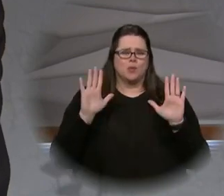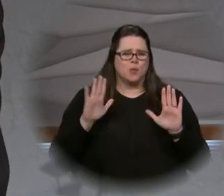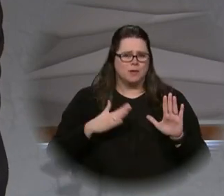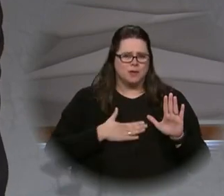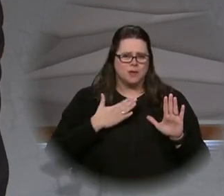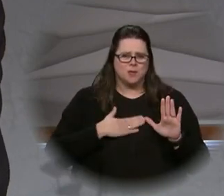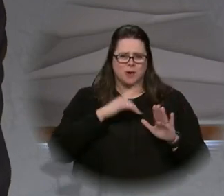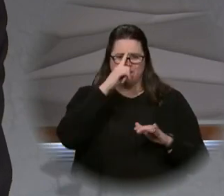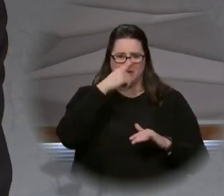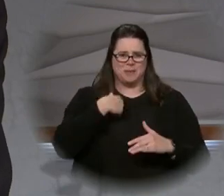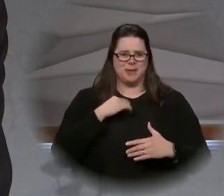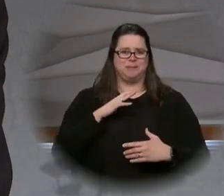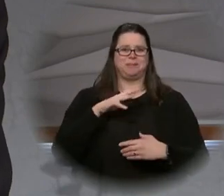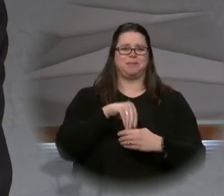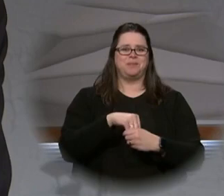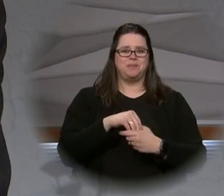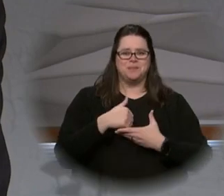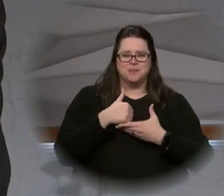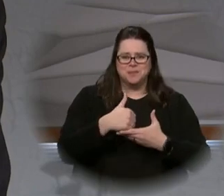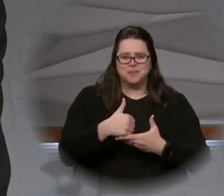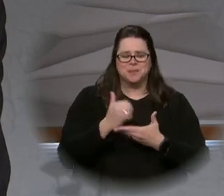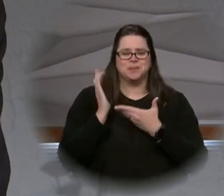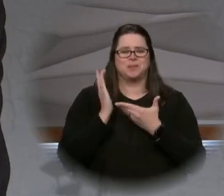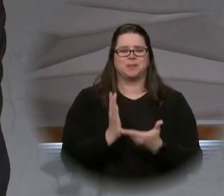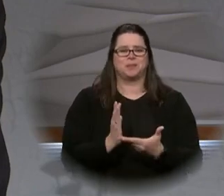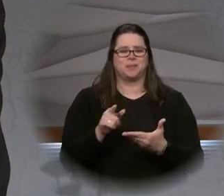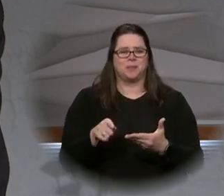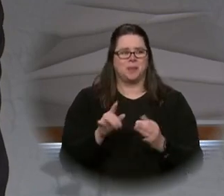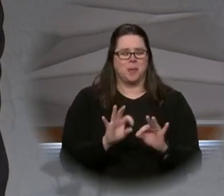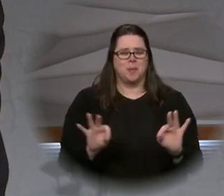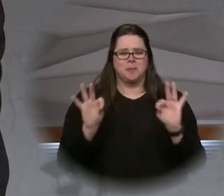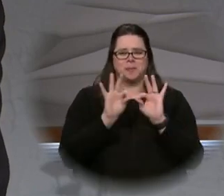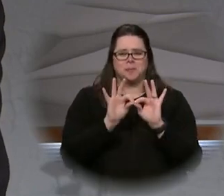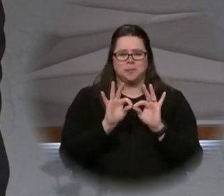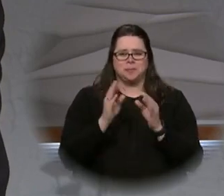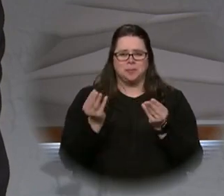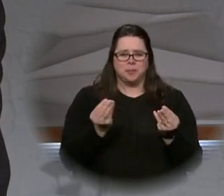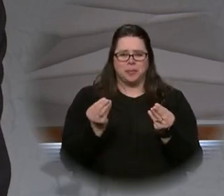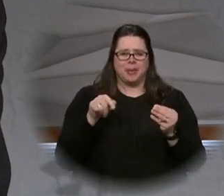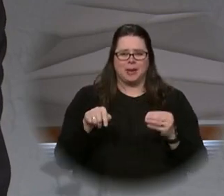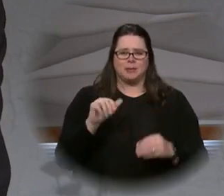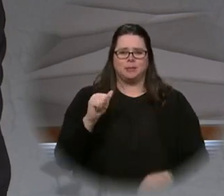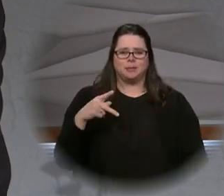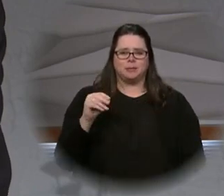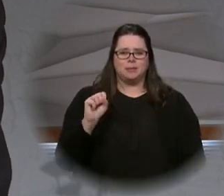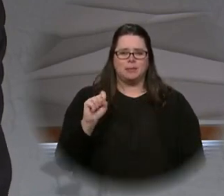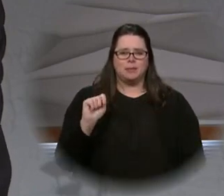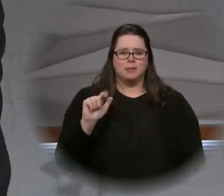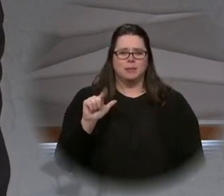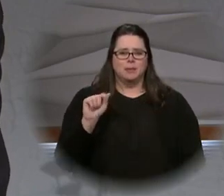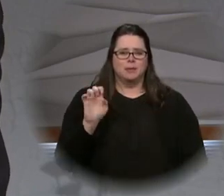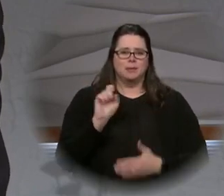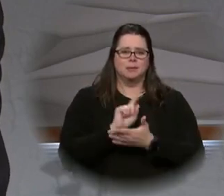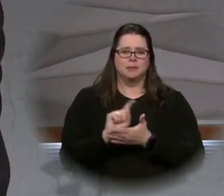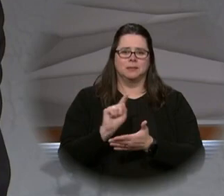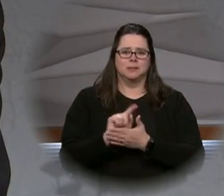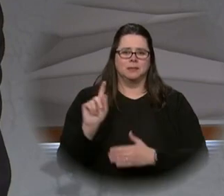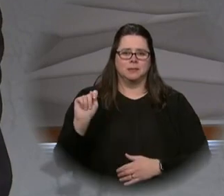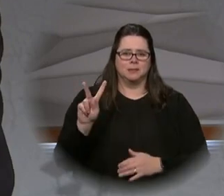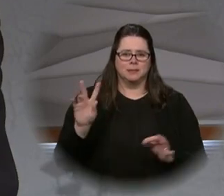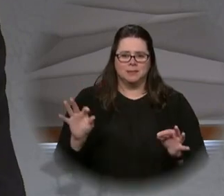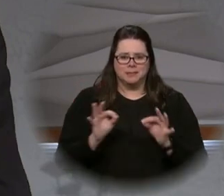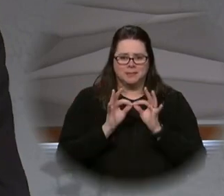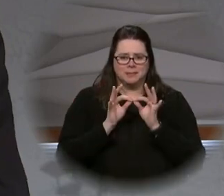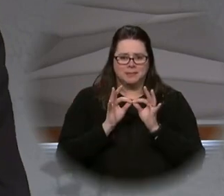joy for me to assist in bringing you this important ministry of the Apostolate, the weekly television